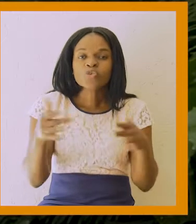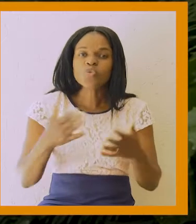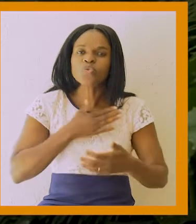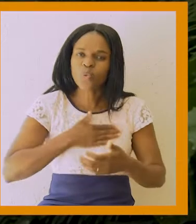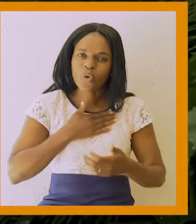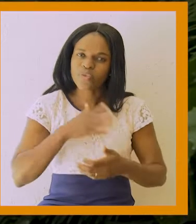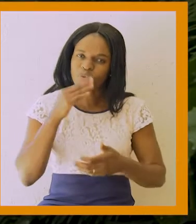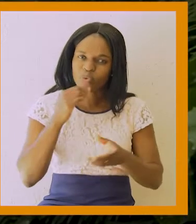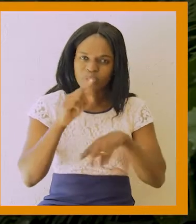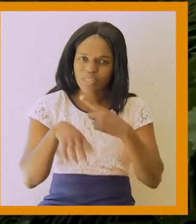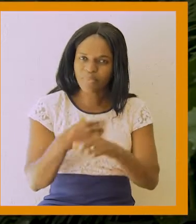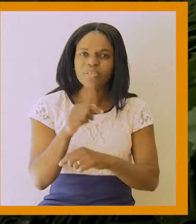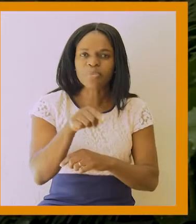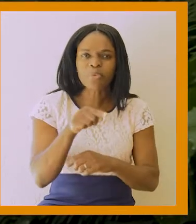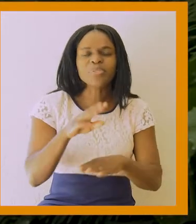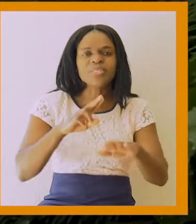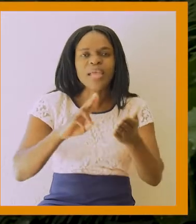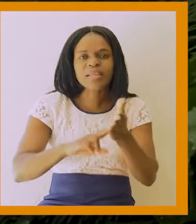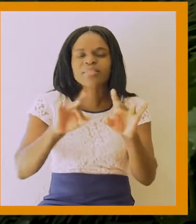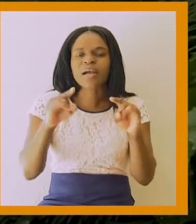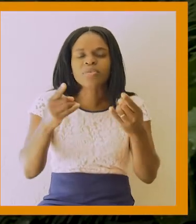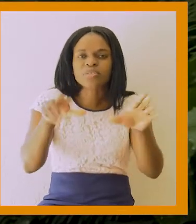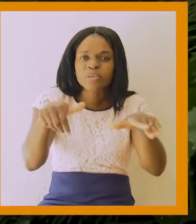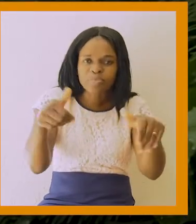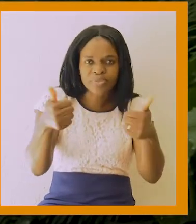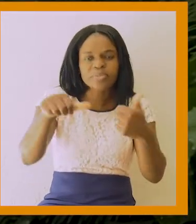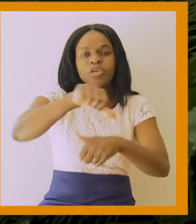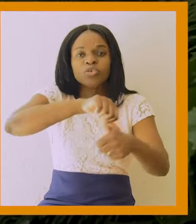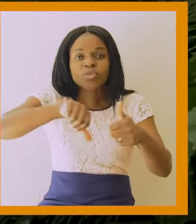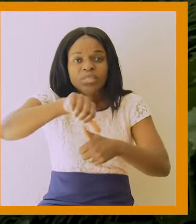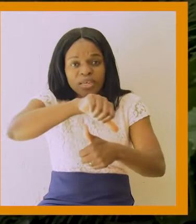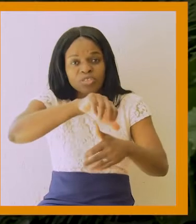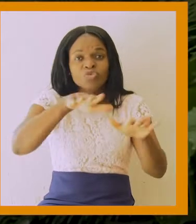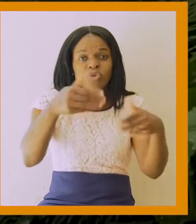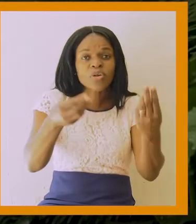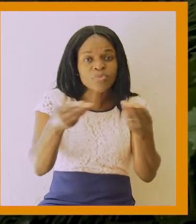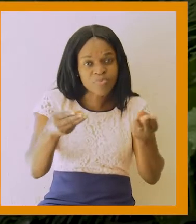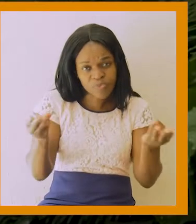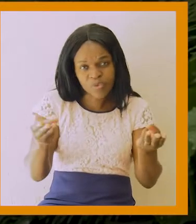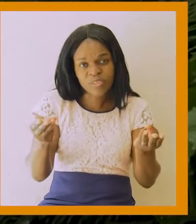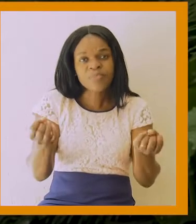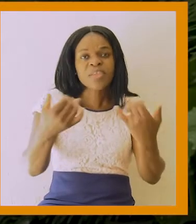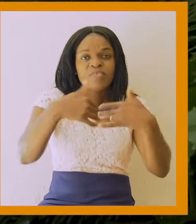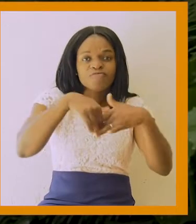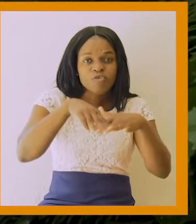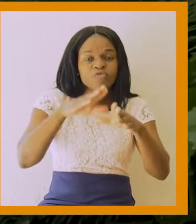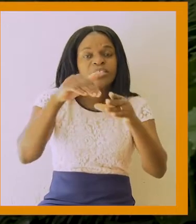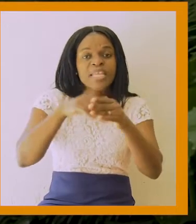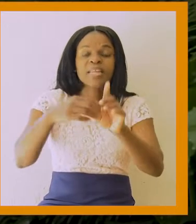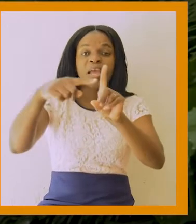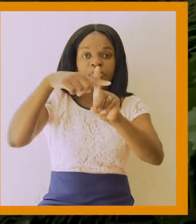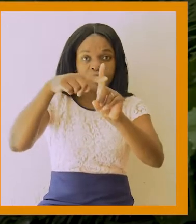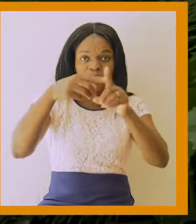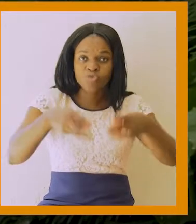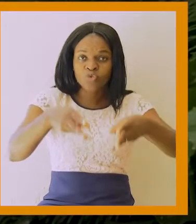are here to talk about it and say, how best can society be involved in a positive way to